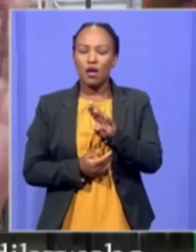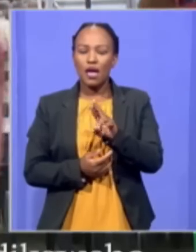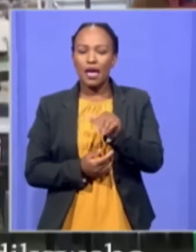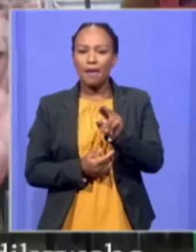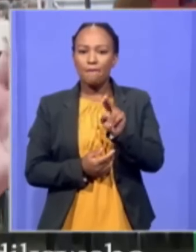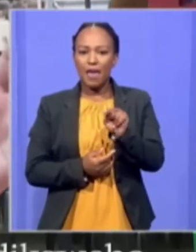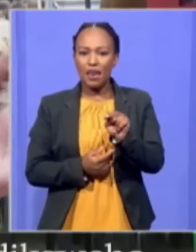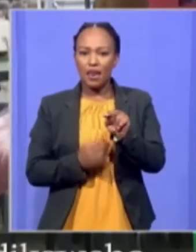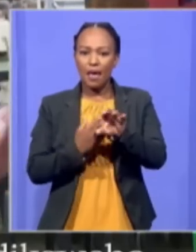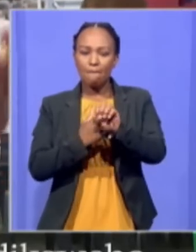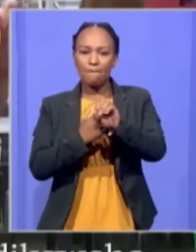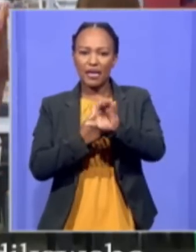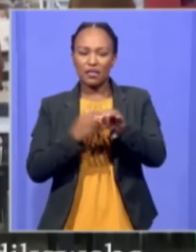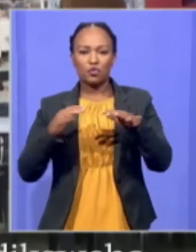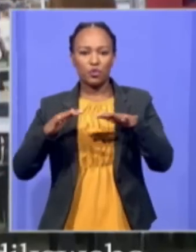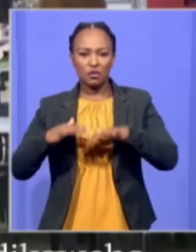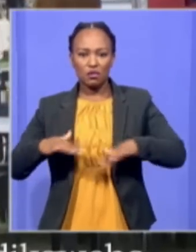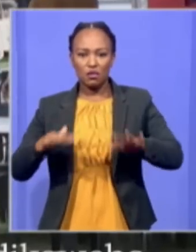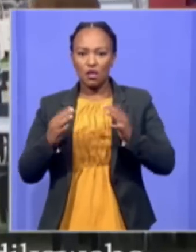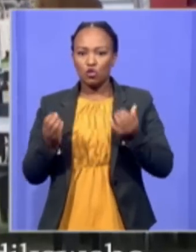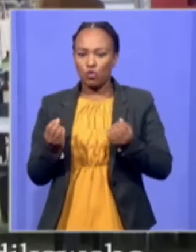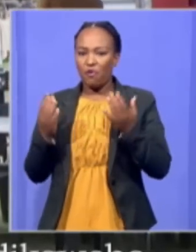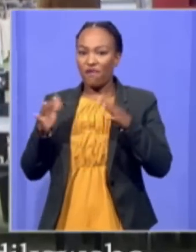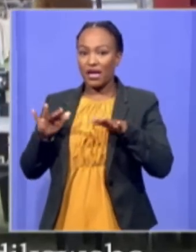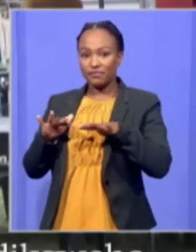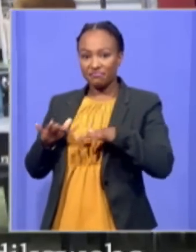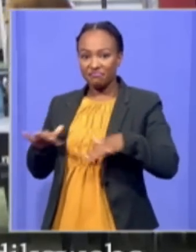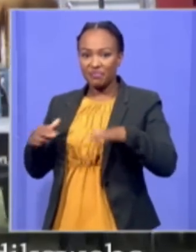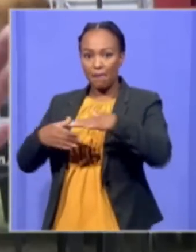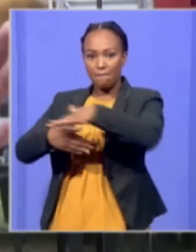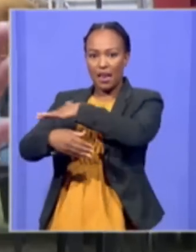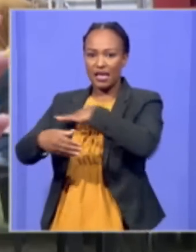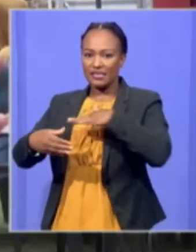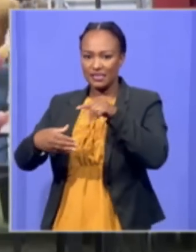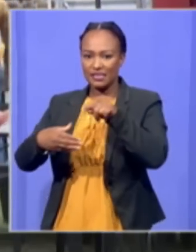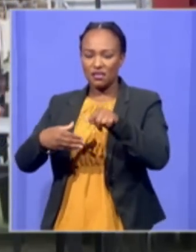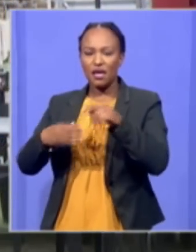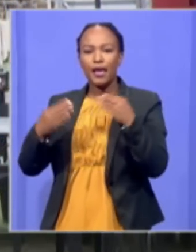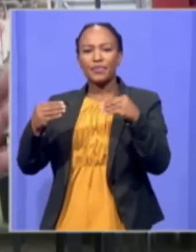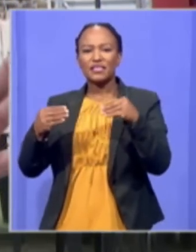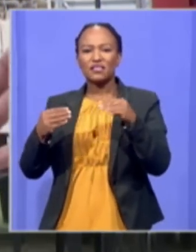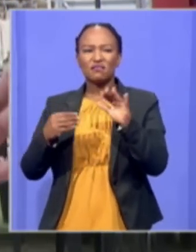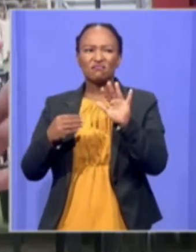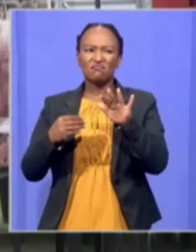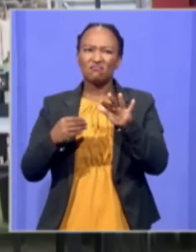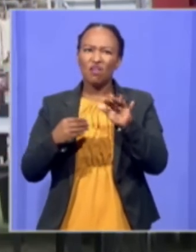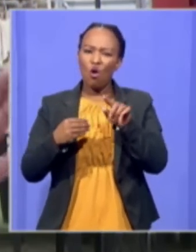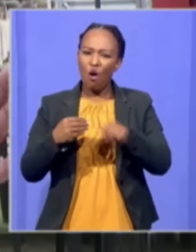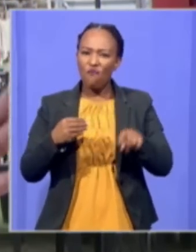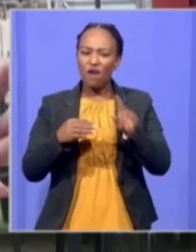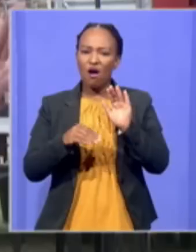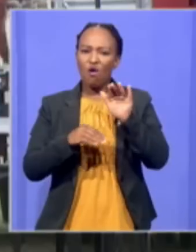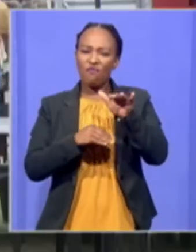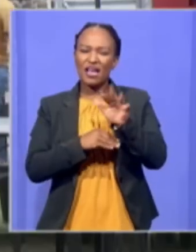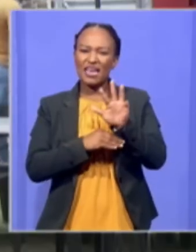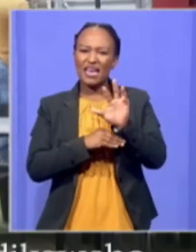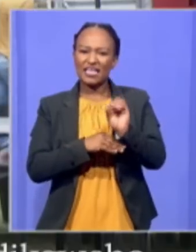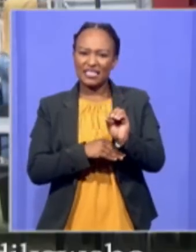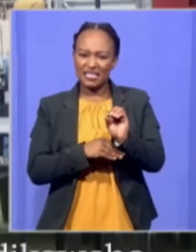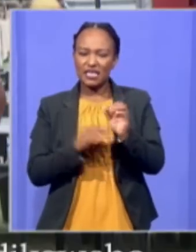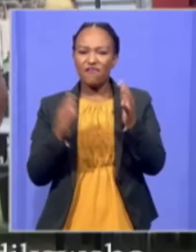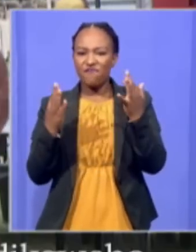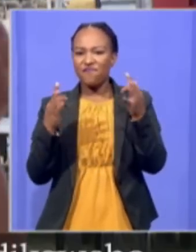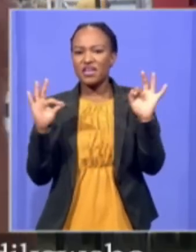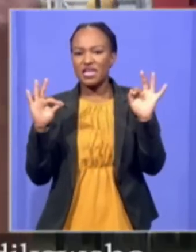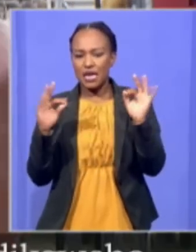platform this time around for batho ba dikgwebo ba le over 90 for mahala. Re kgonne go kry